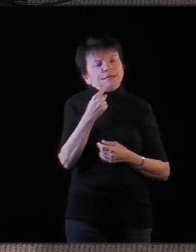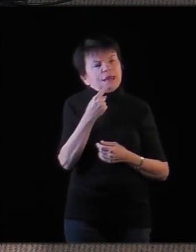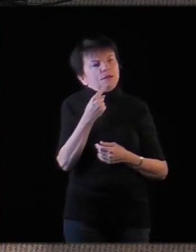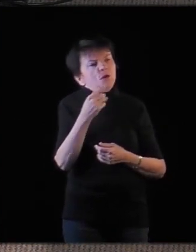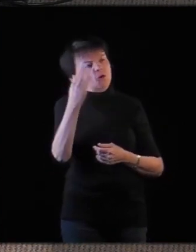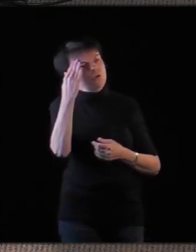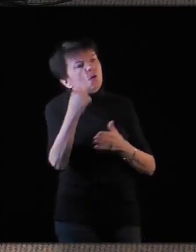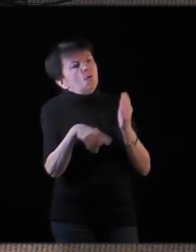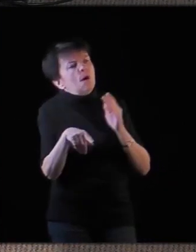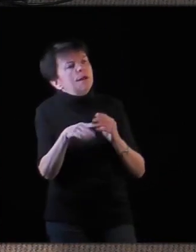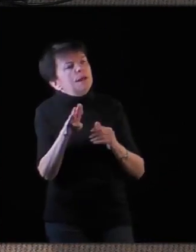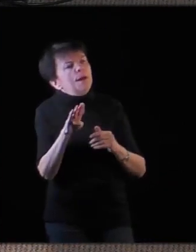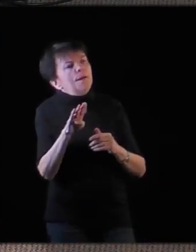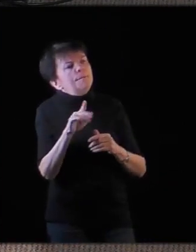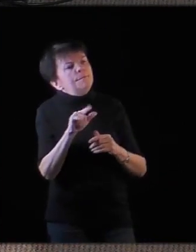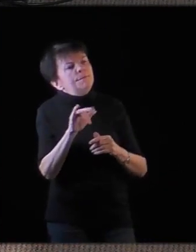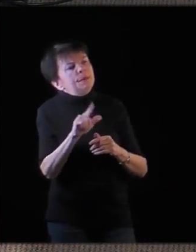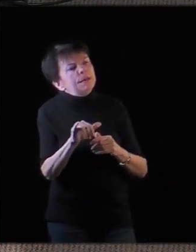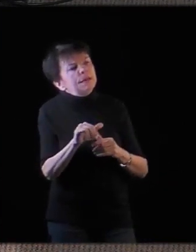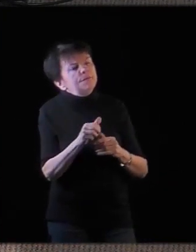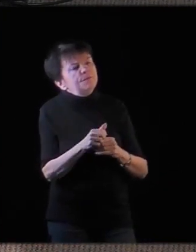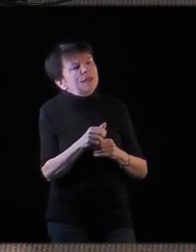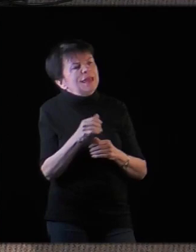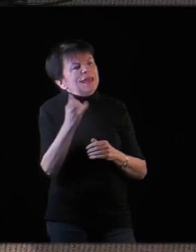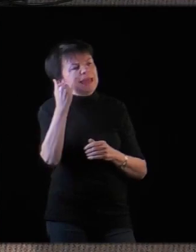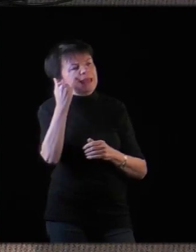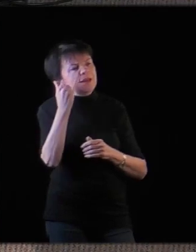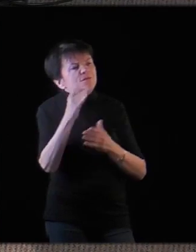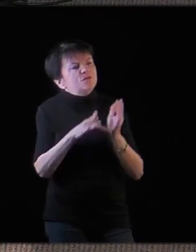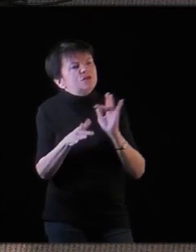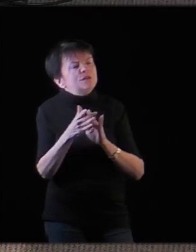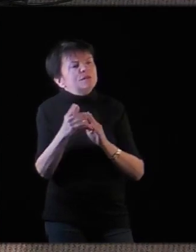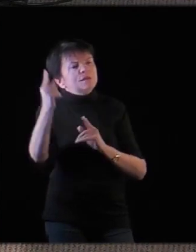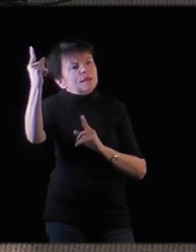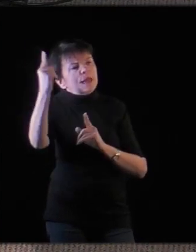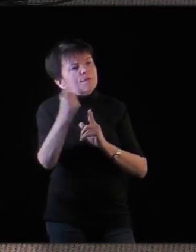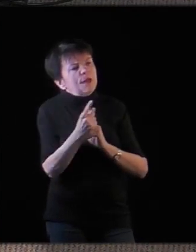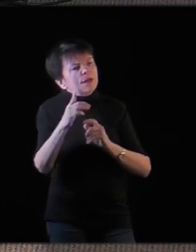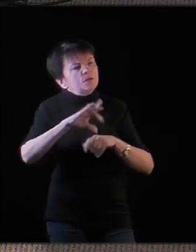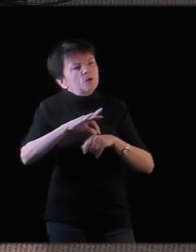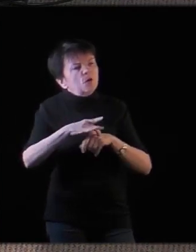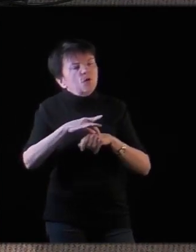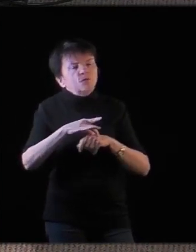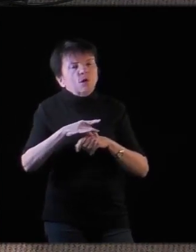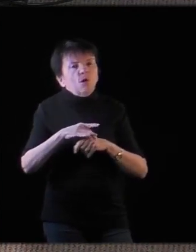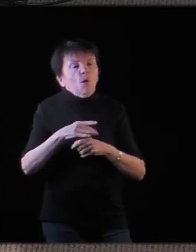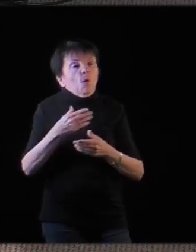if Jesus ever came back to earth, I bet we'd do him in again.